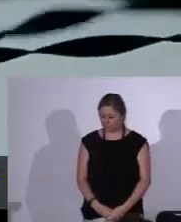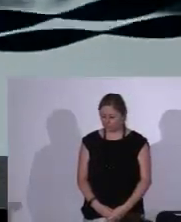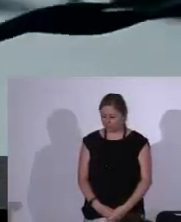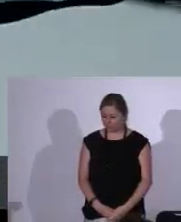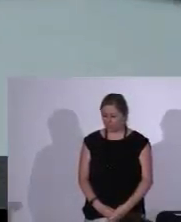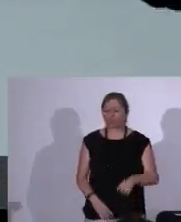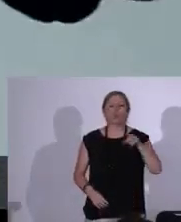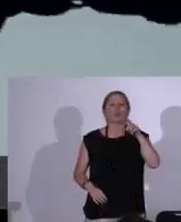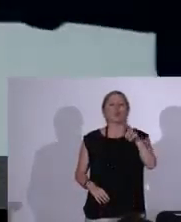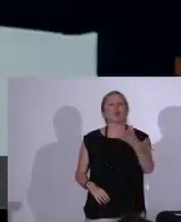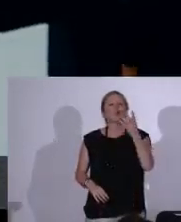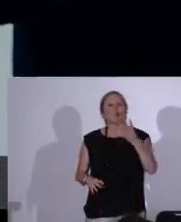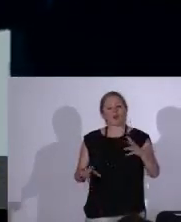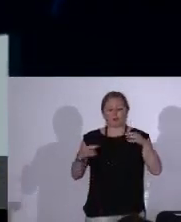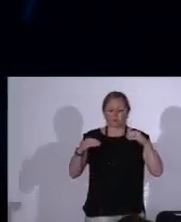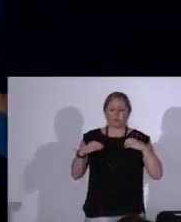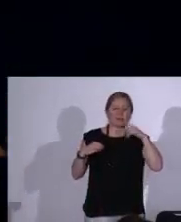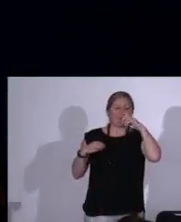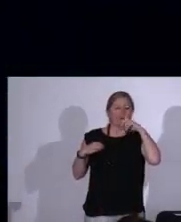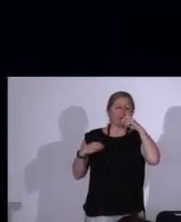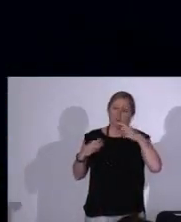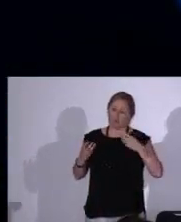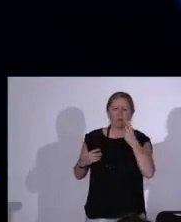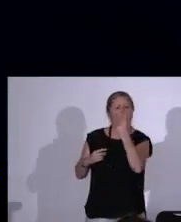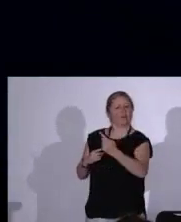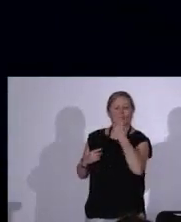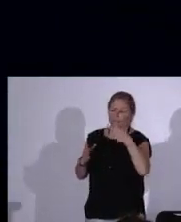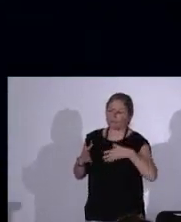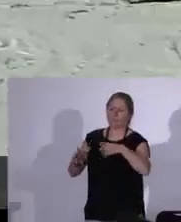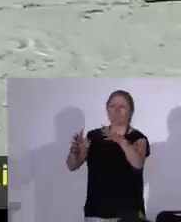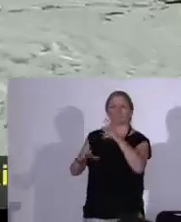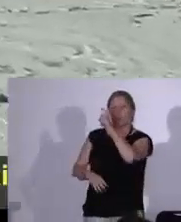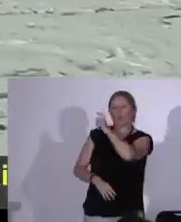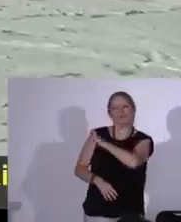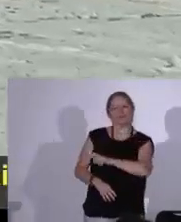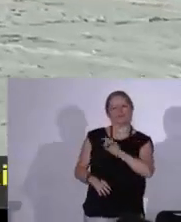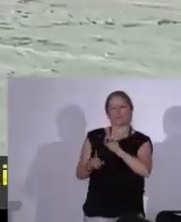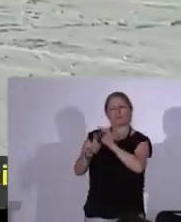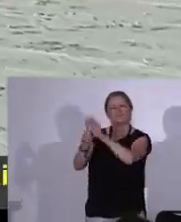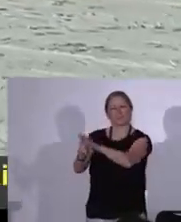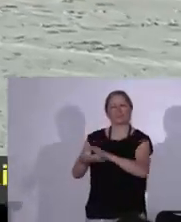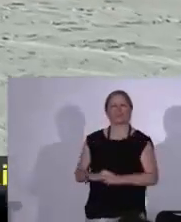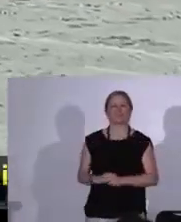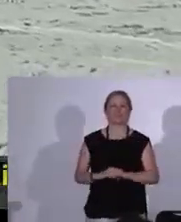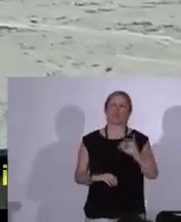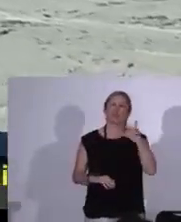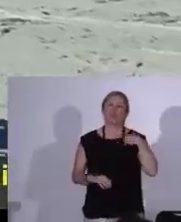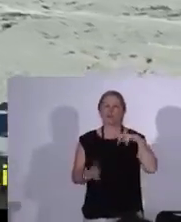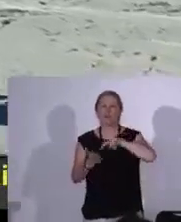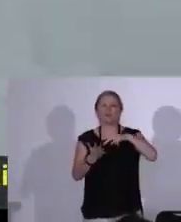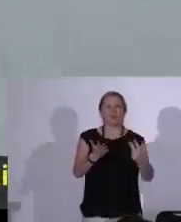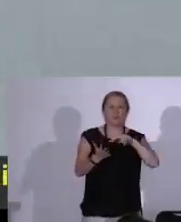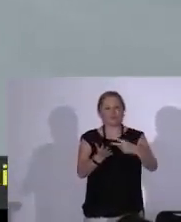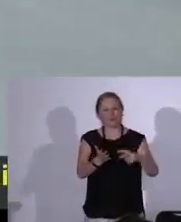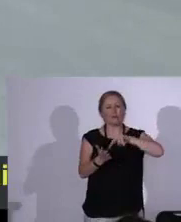You've got to let people get out there by themselves again and have that confidence to do that. Okay, I might have a few stacks,